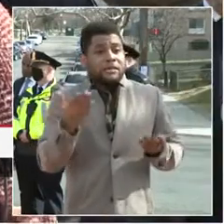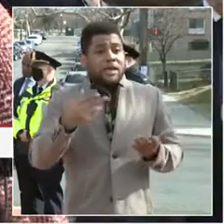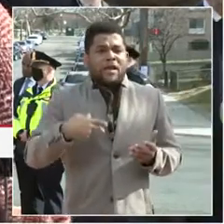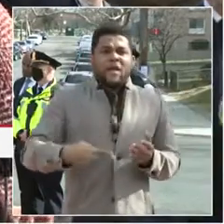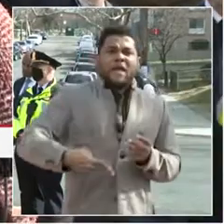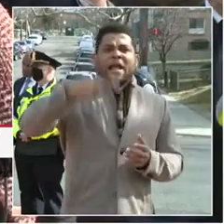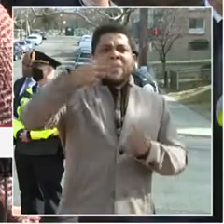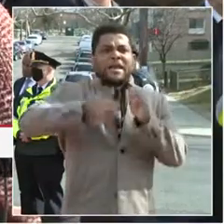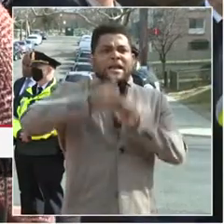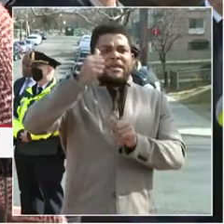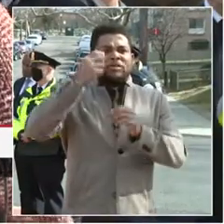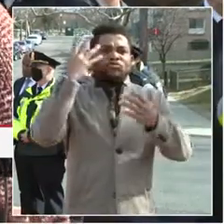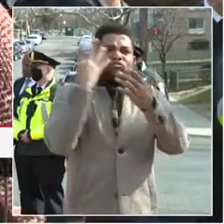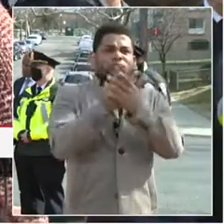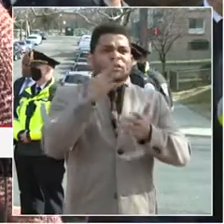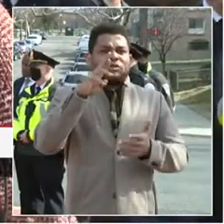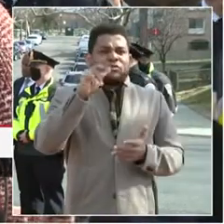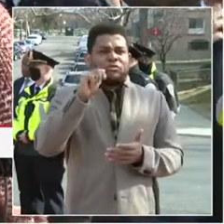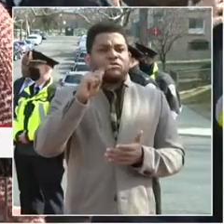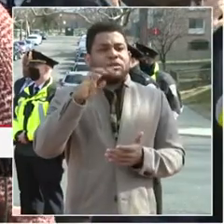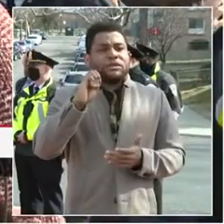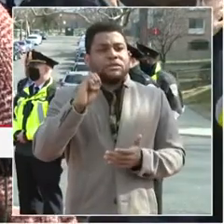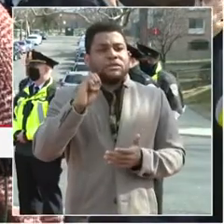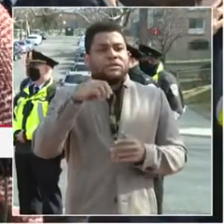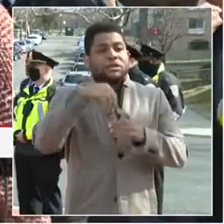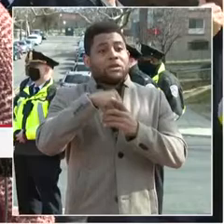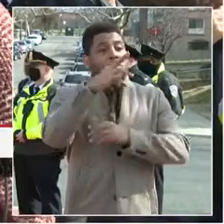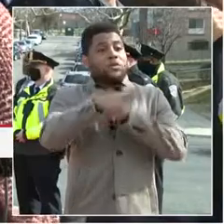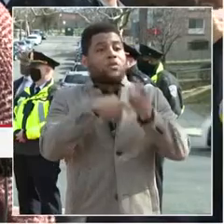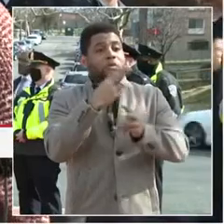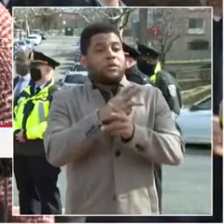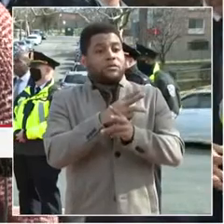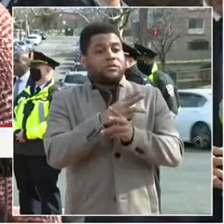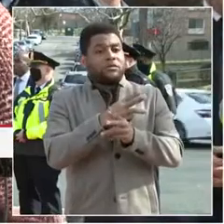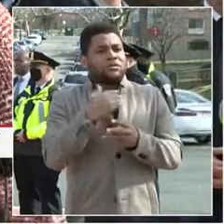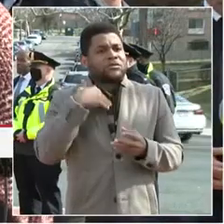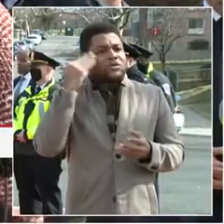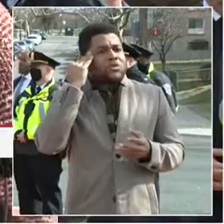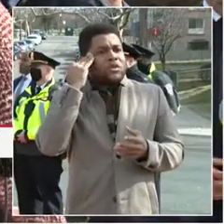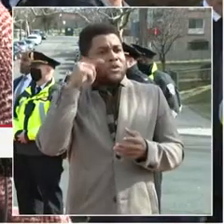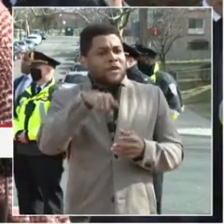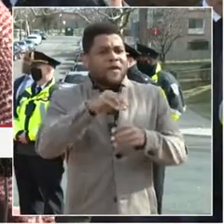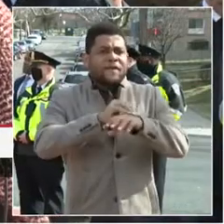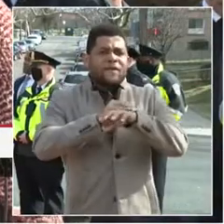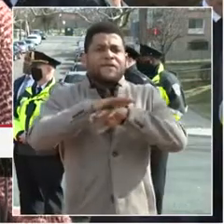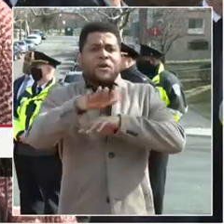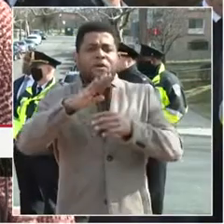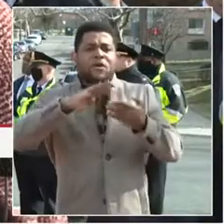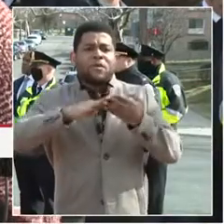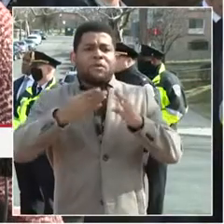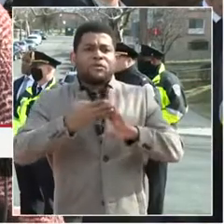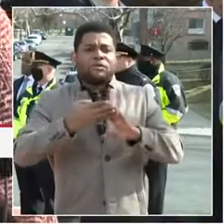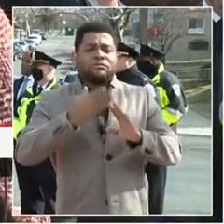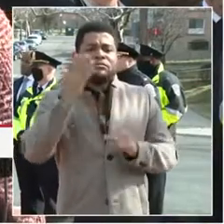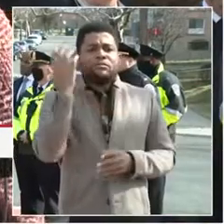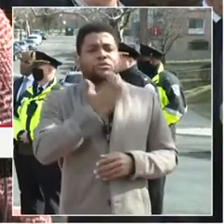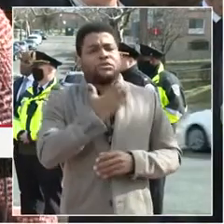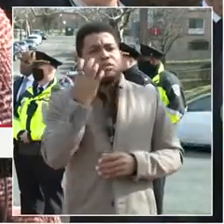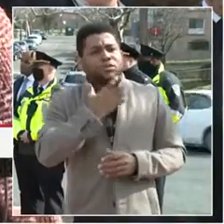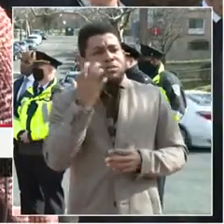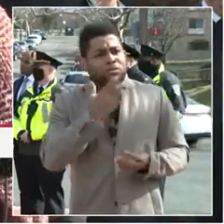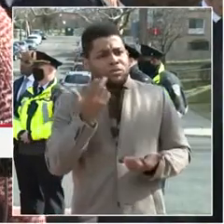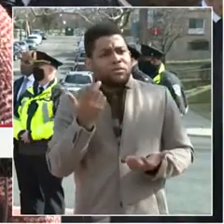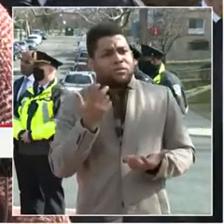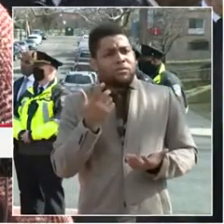past 50 years and what it has done to the community. So I was reading about a program recently through the U.S.